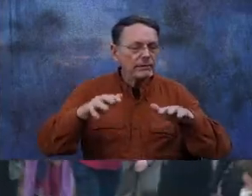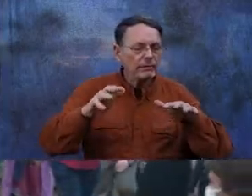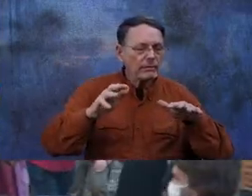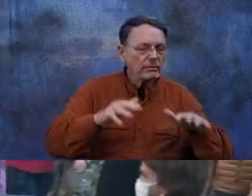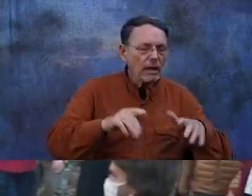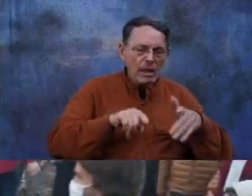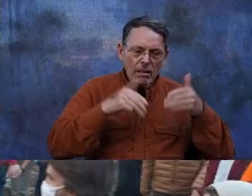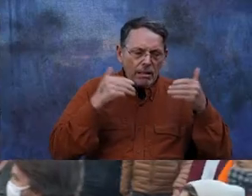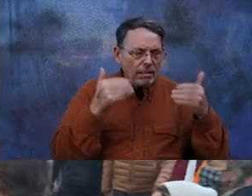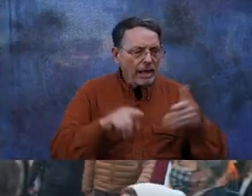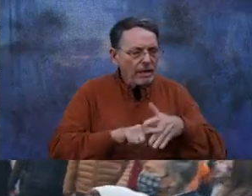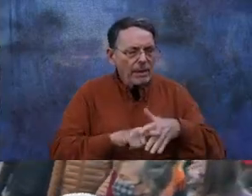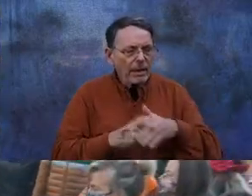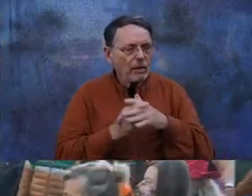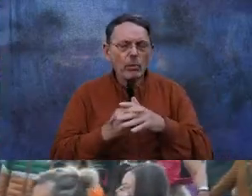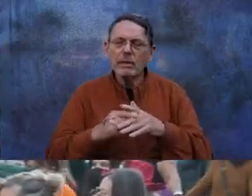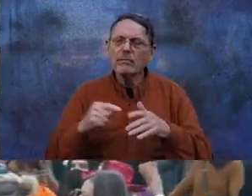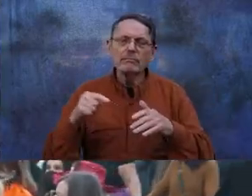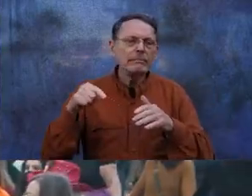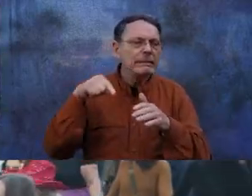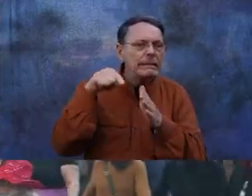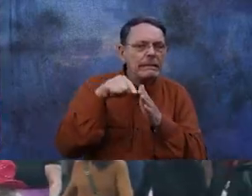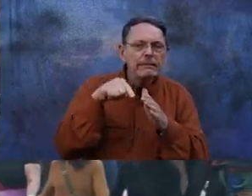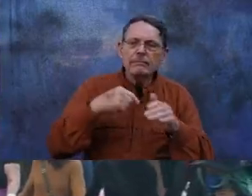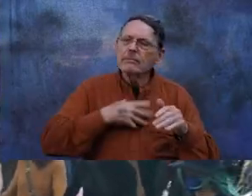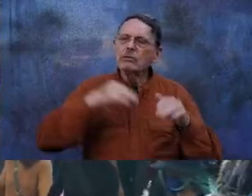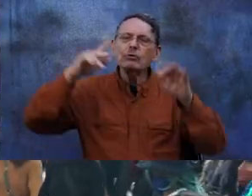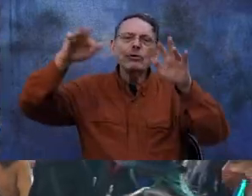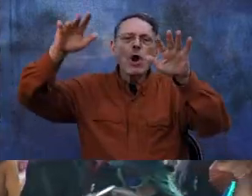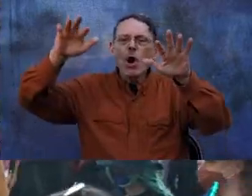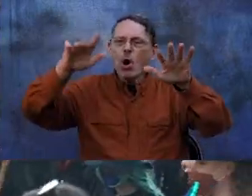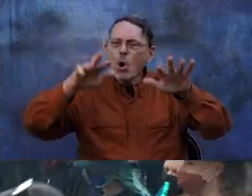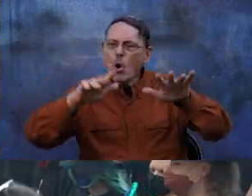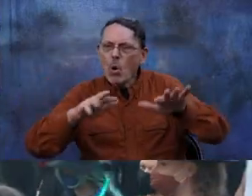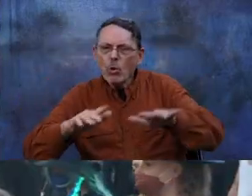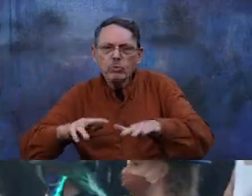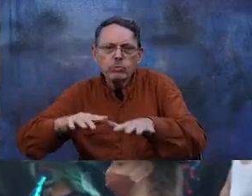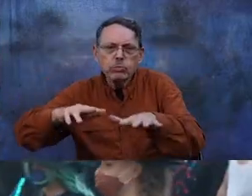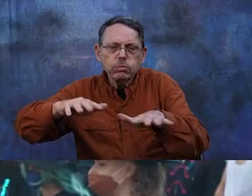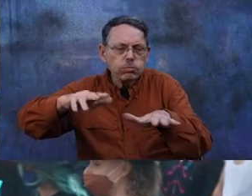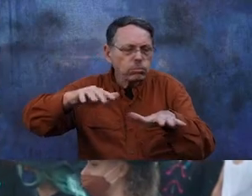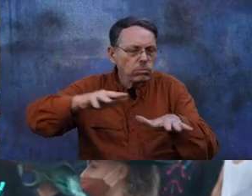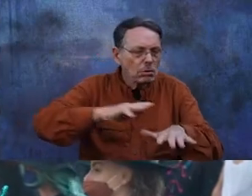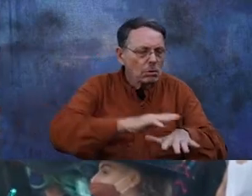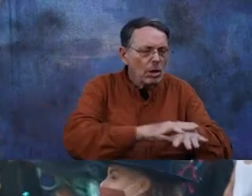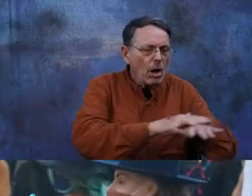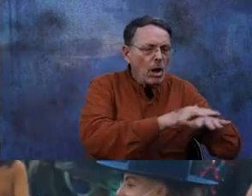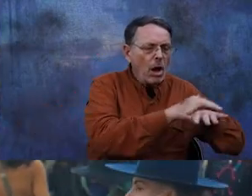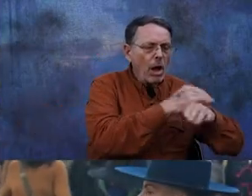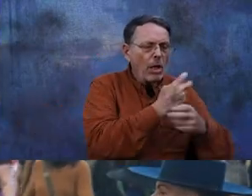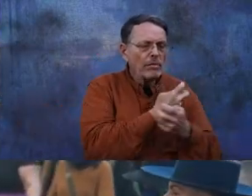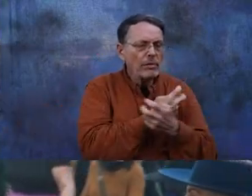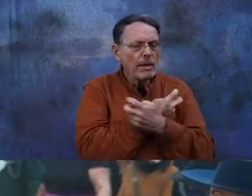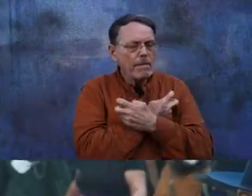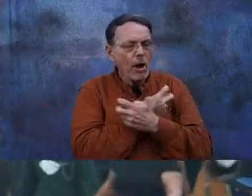rains. Let it begin with deep snows on the granite bones of